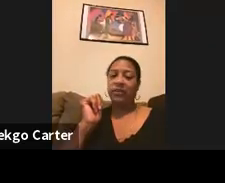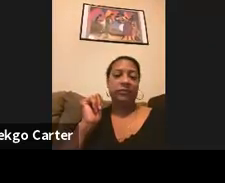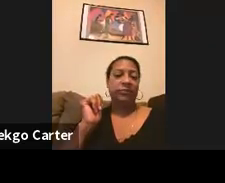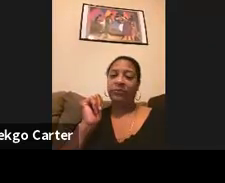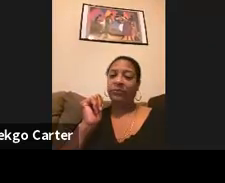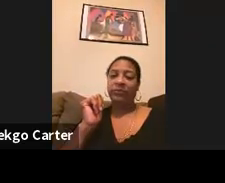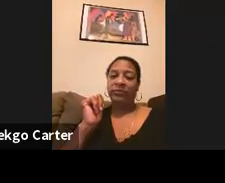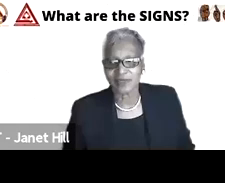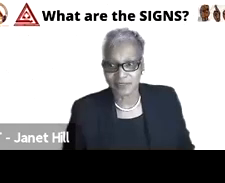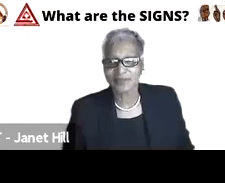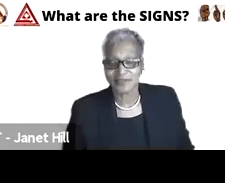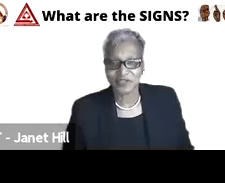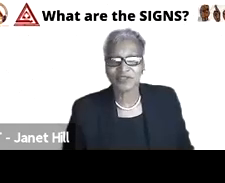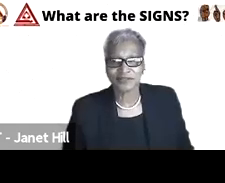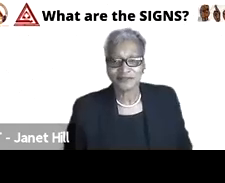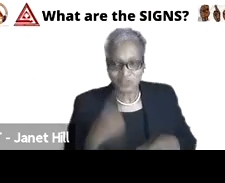No.